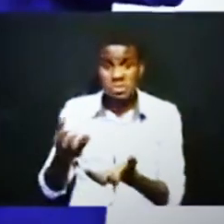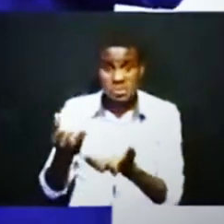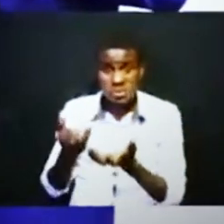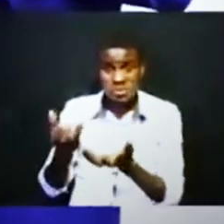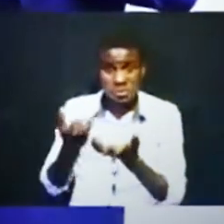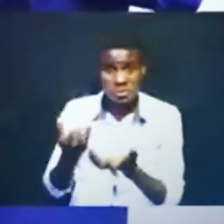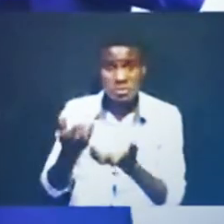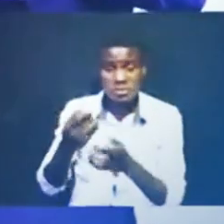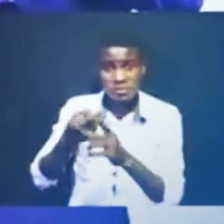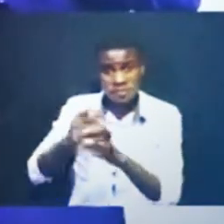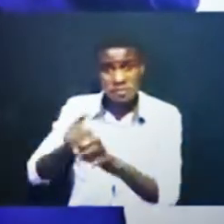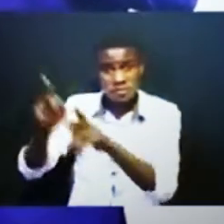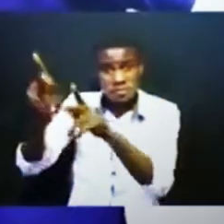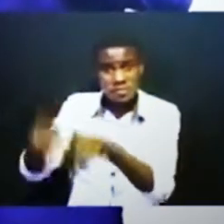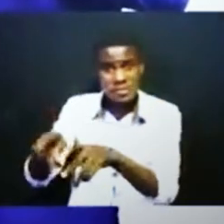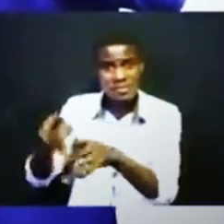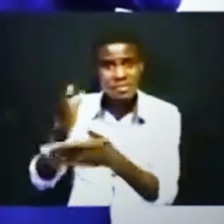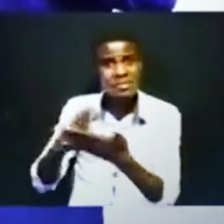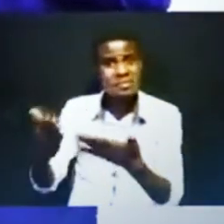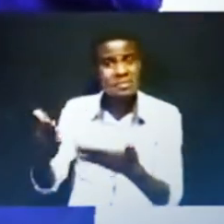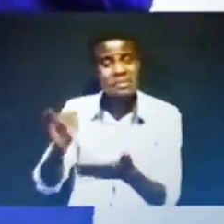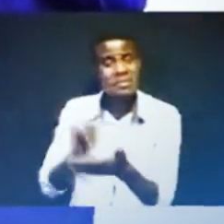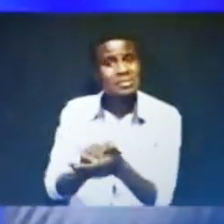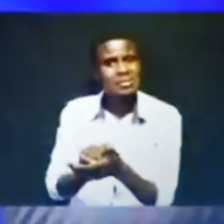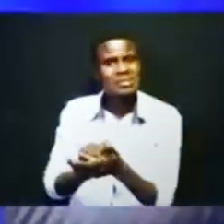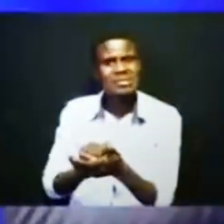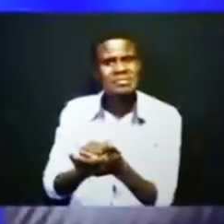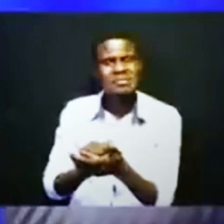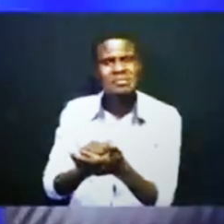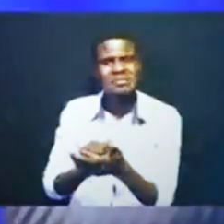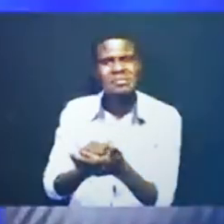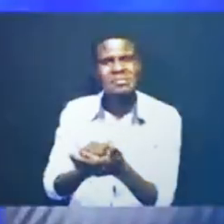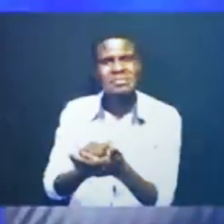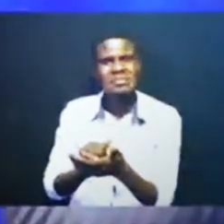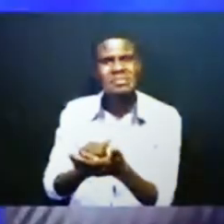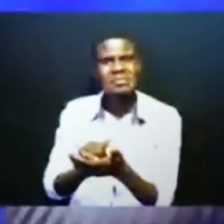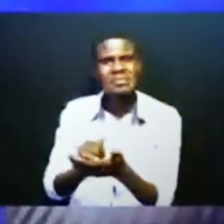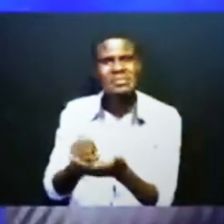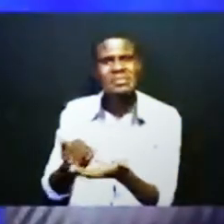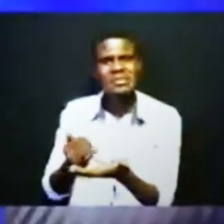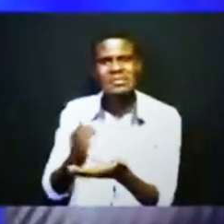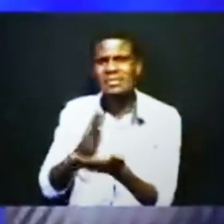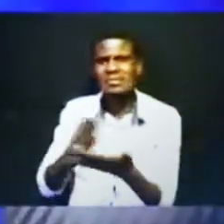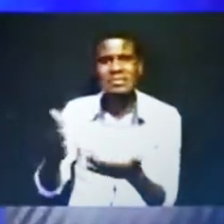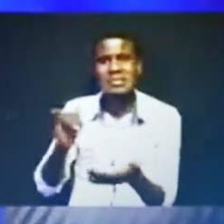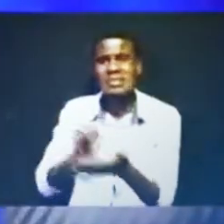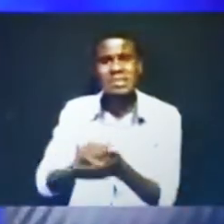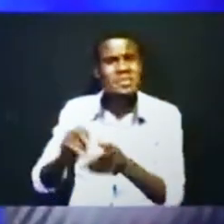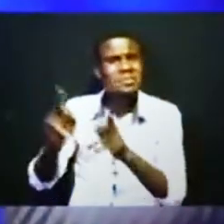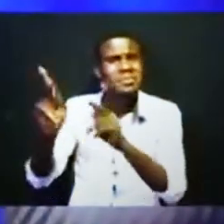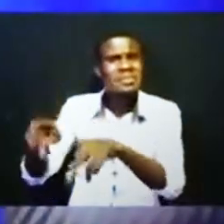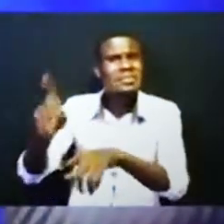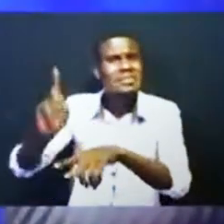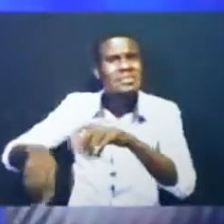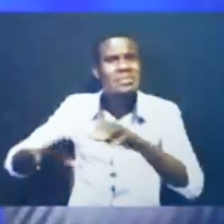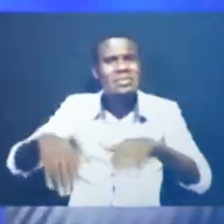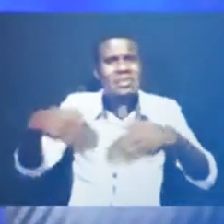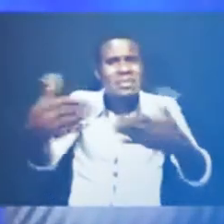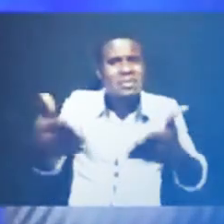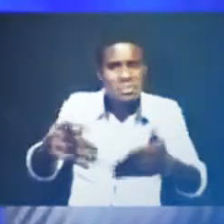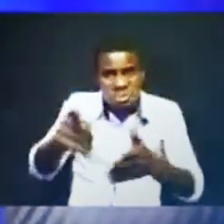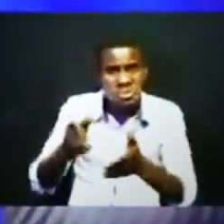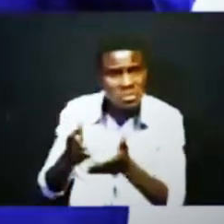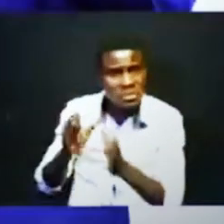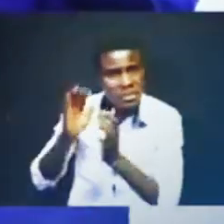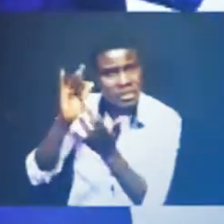being something that cannot, that the fellow cannot possibly give.